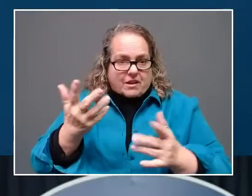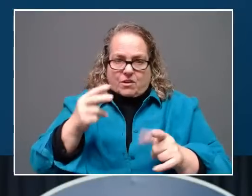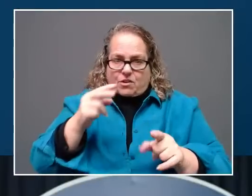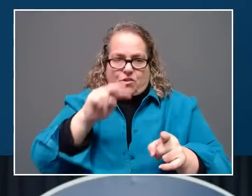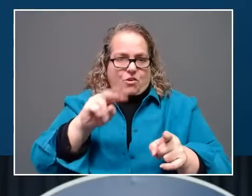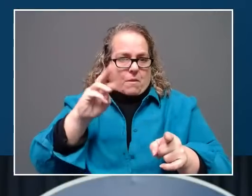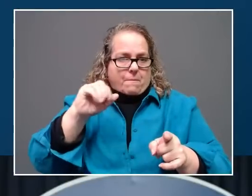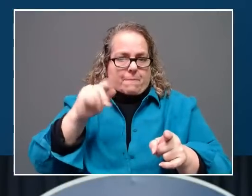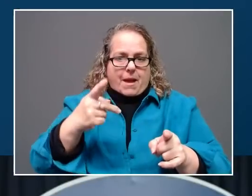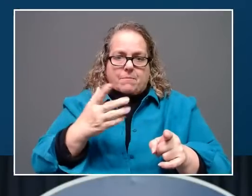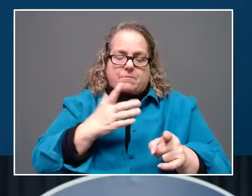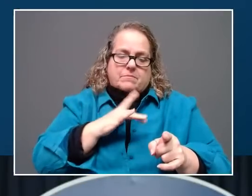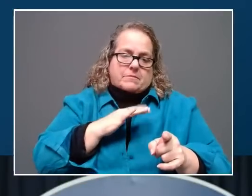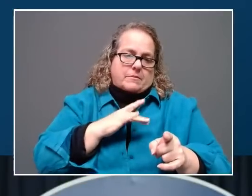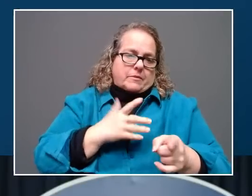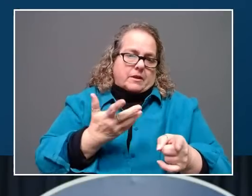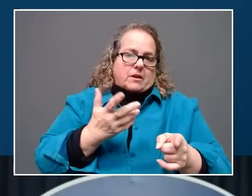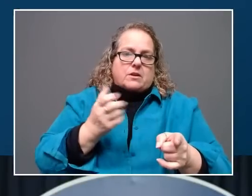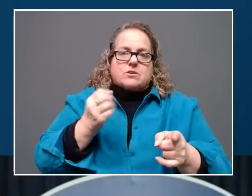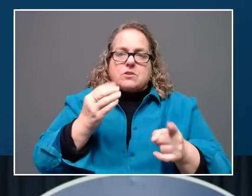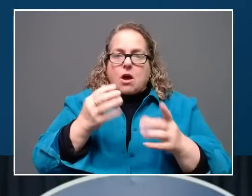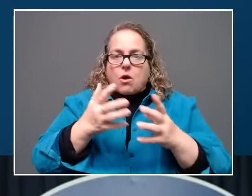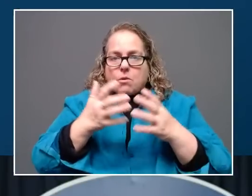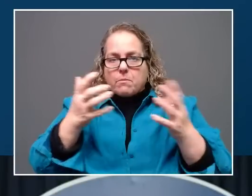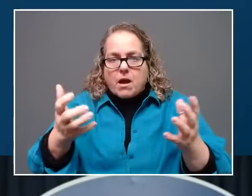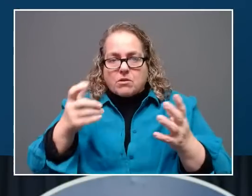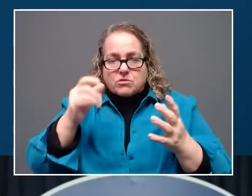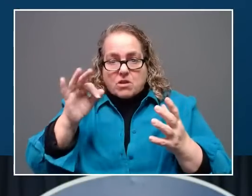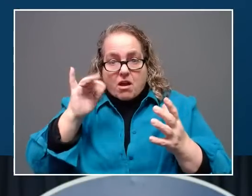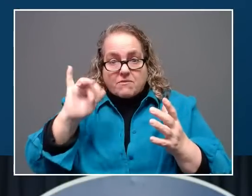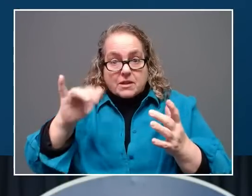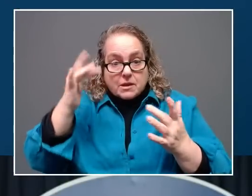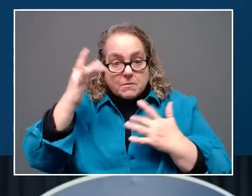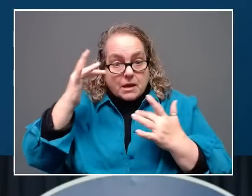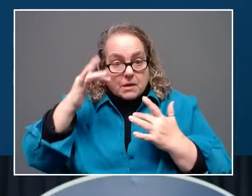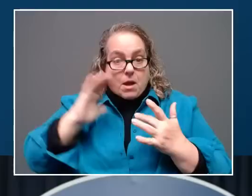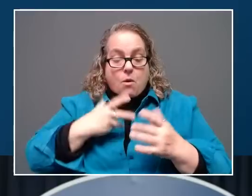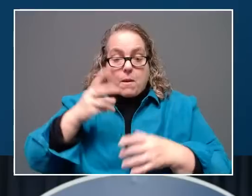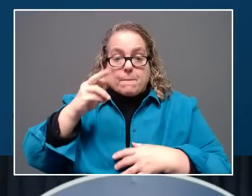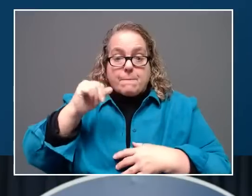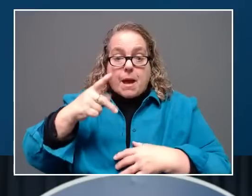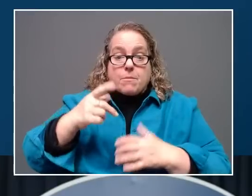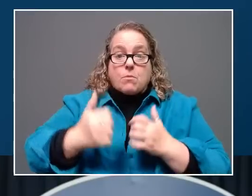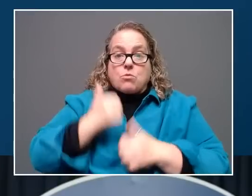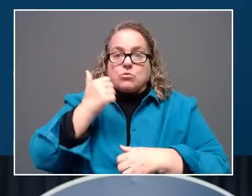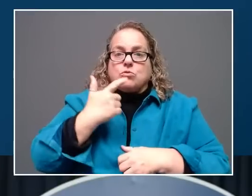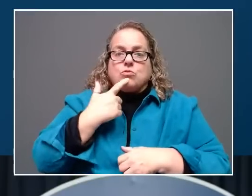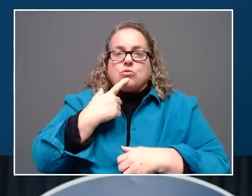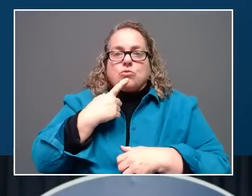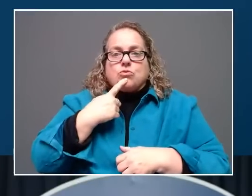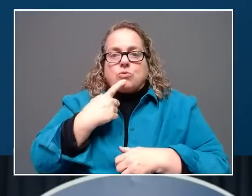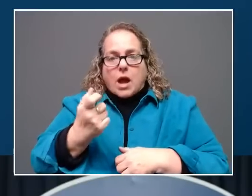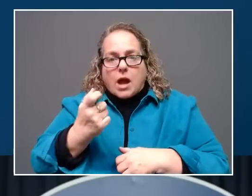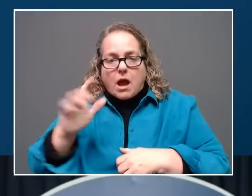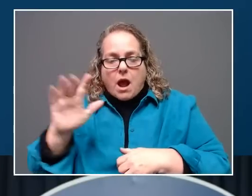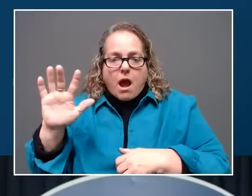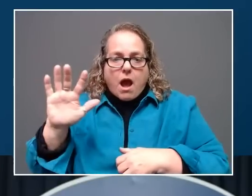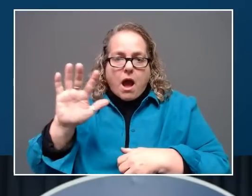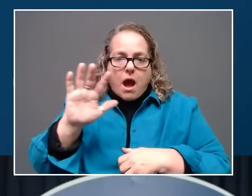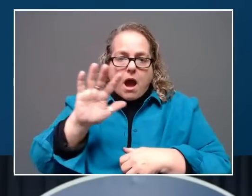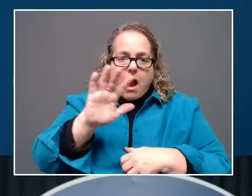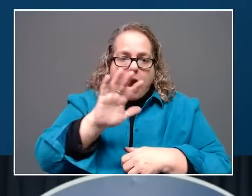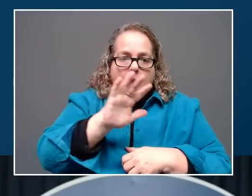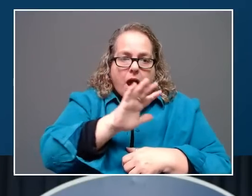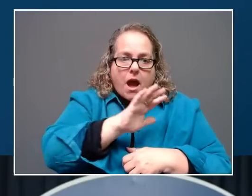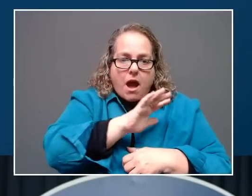For so much of this pandemic, our map has been red virtually throughout the state.